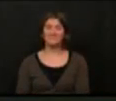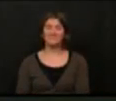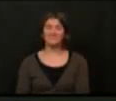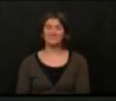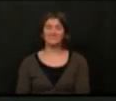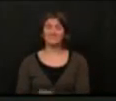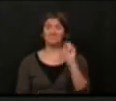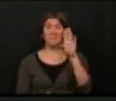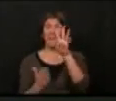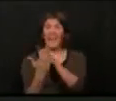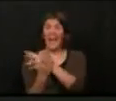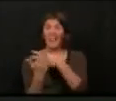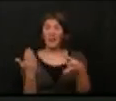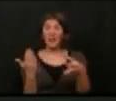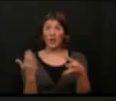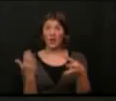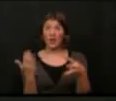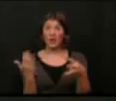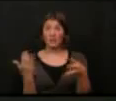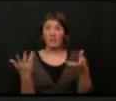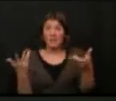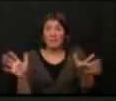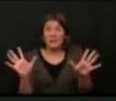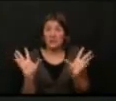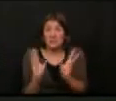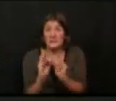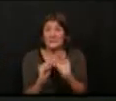is to read the calendar, I think.